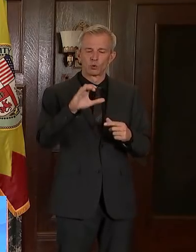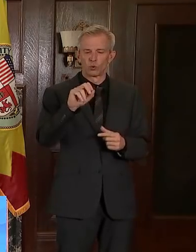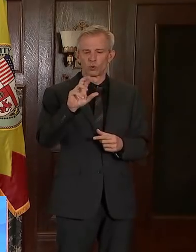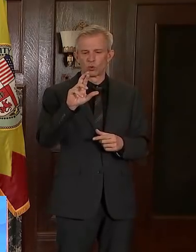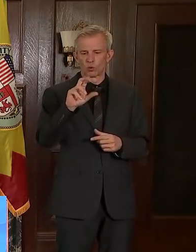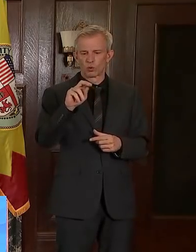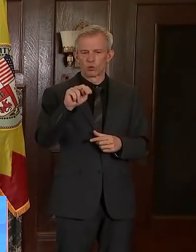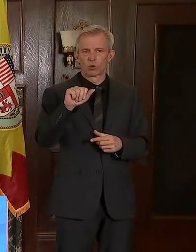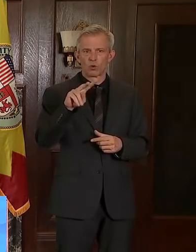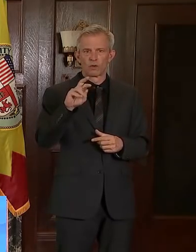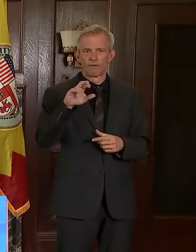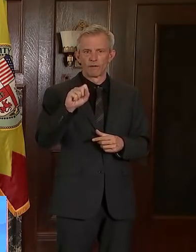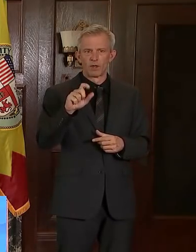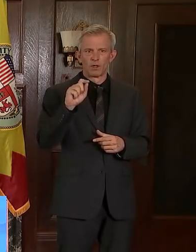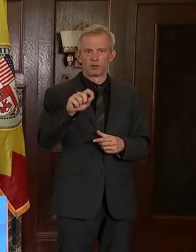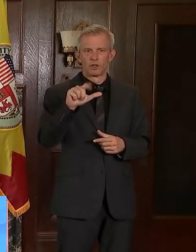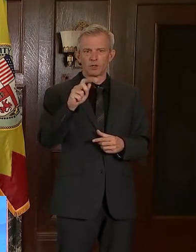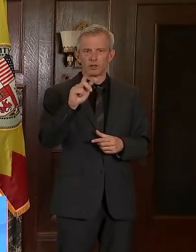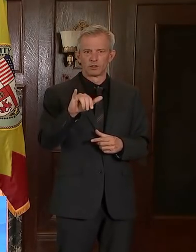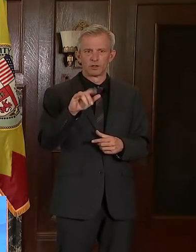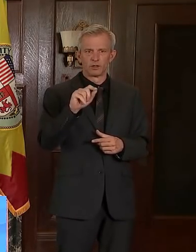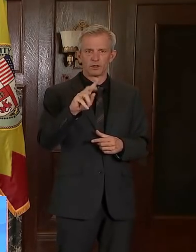coronavirus.lacity.org/testing or call us at